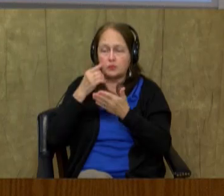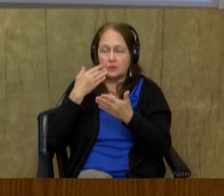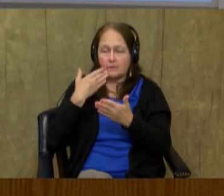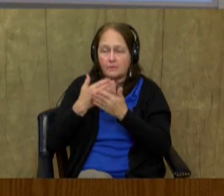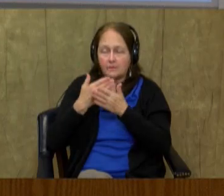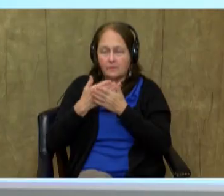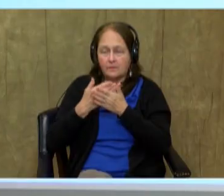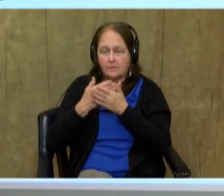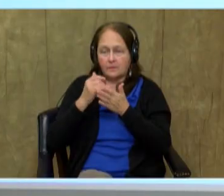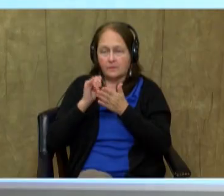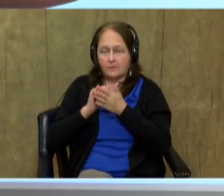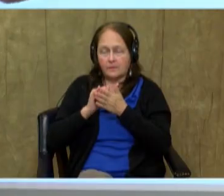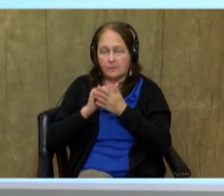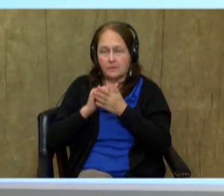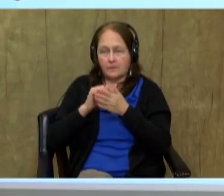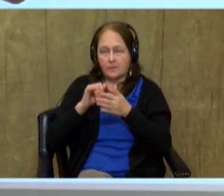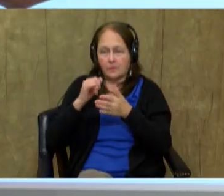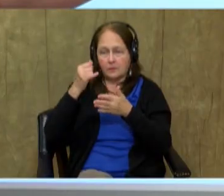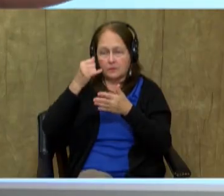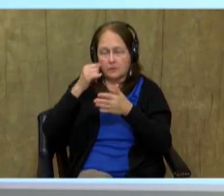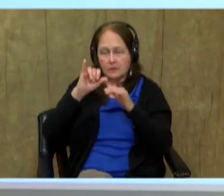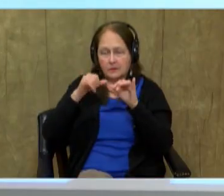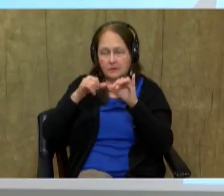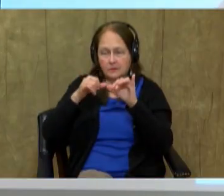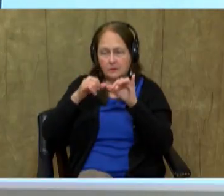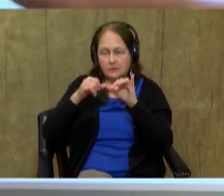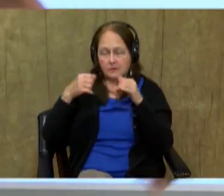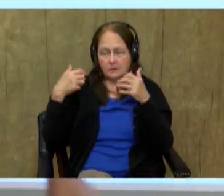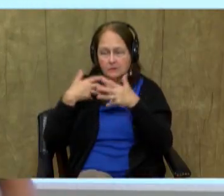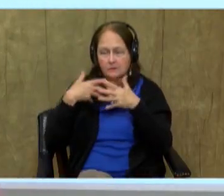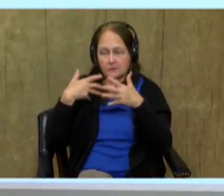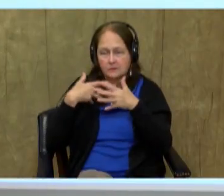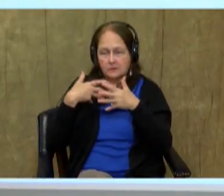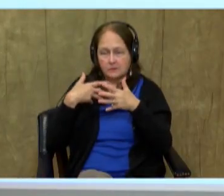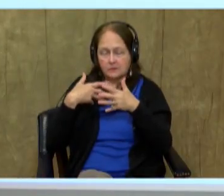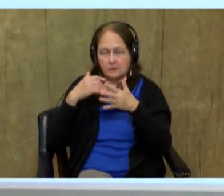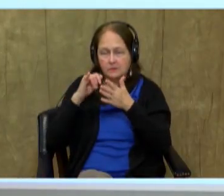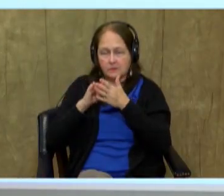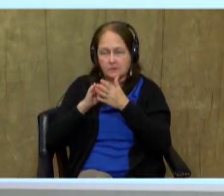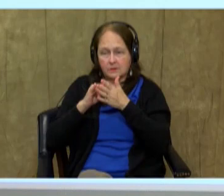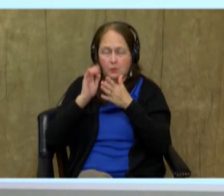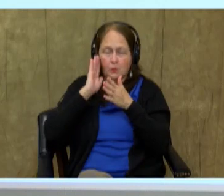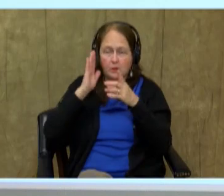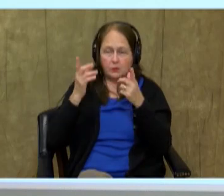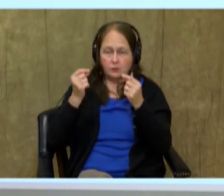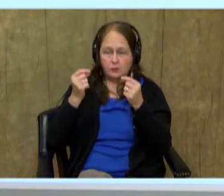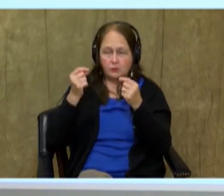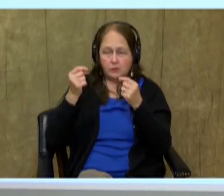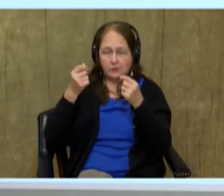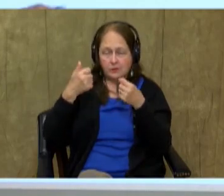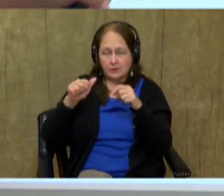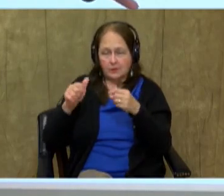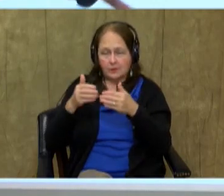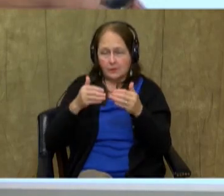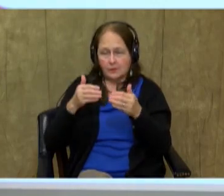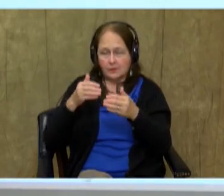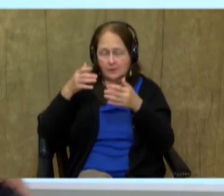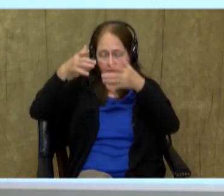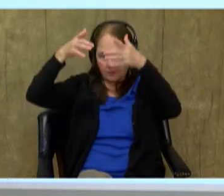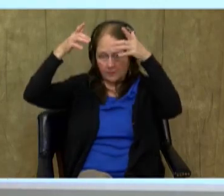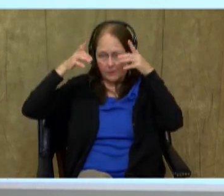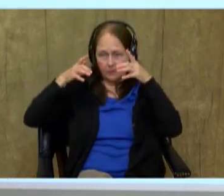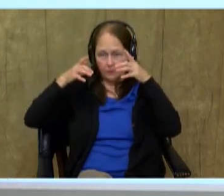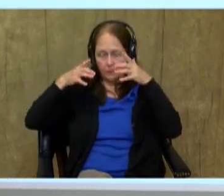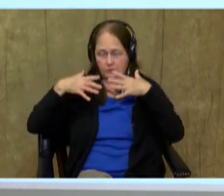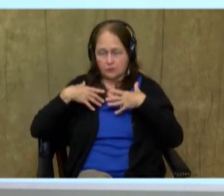I'm told that the engineers were so scared that these guys were going to do it anyway. Because astronauts